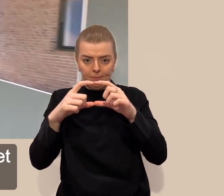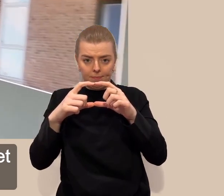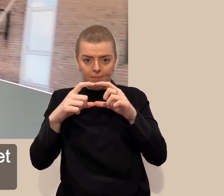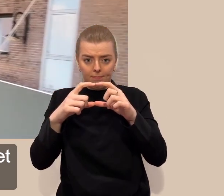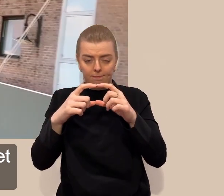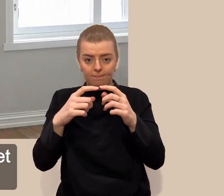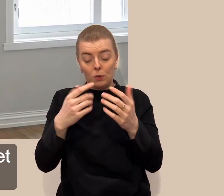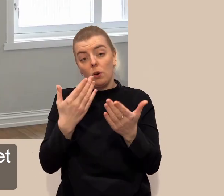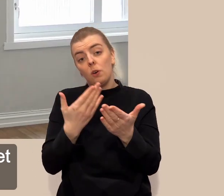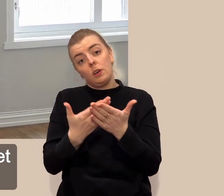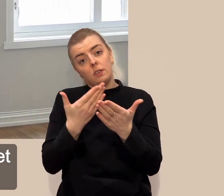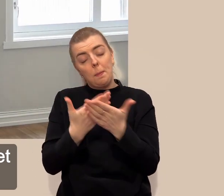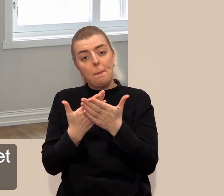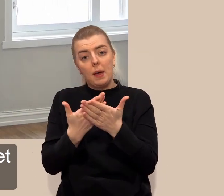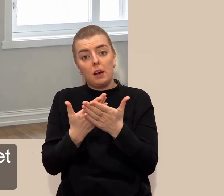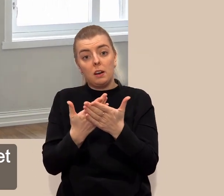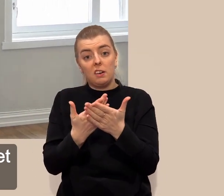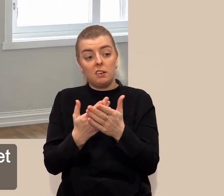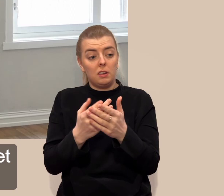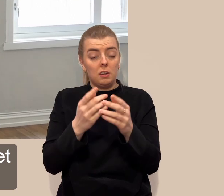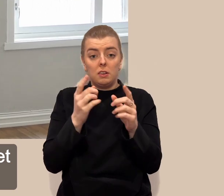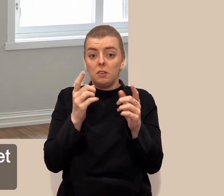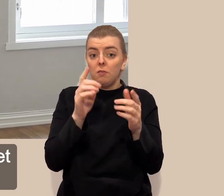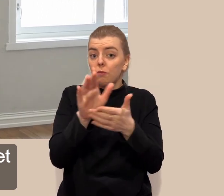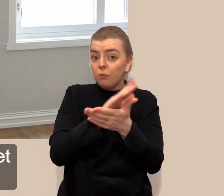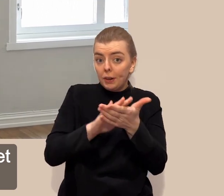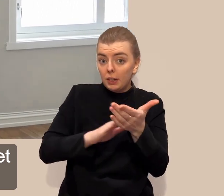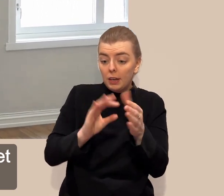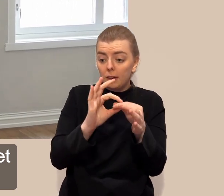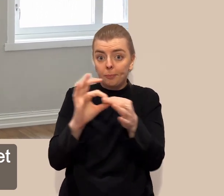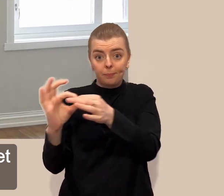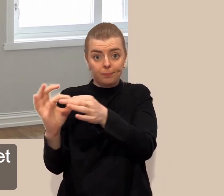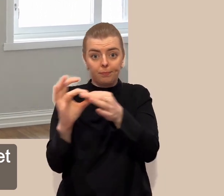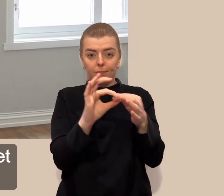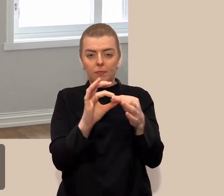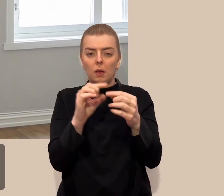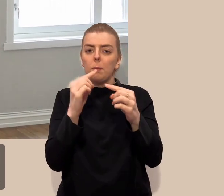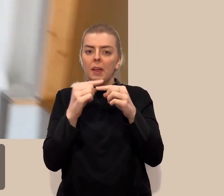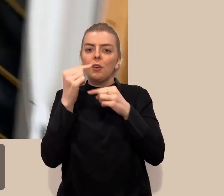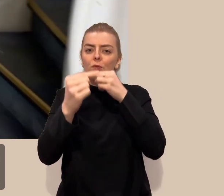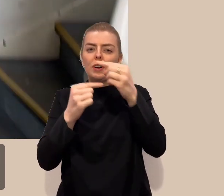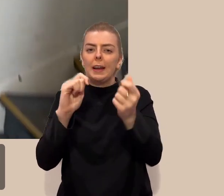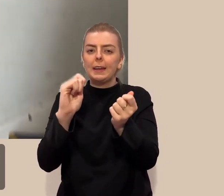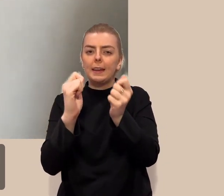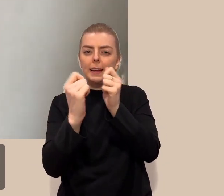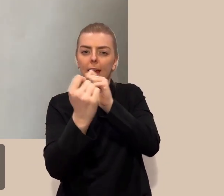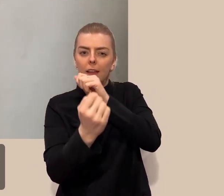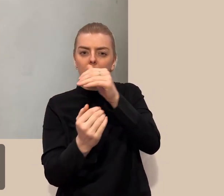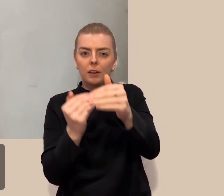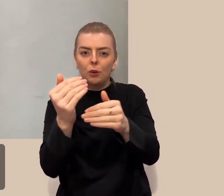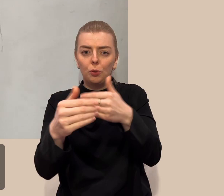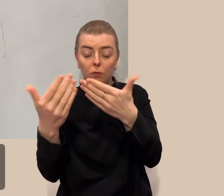as one group. And in some instances it can be the fact that it's a color linking the images together. But the narrative kind of